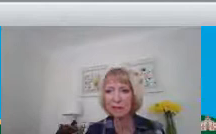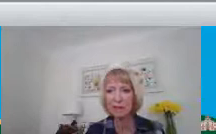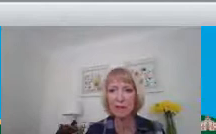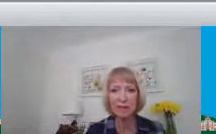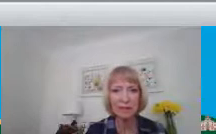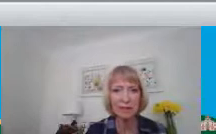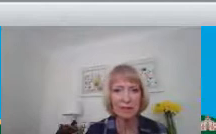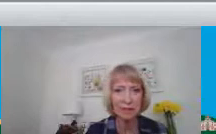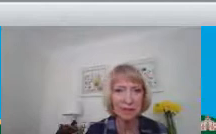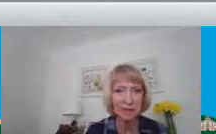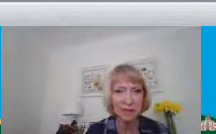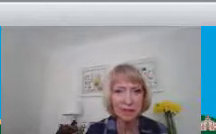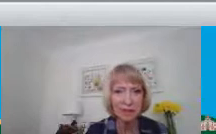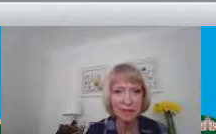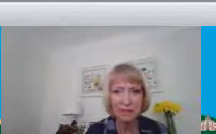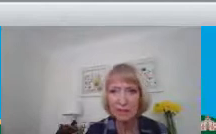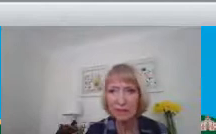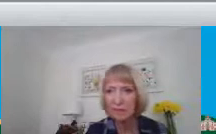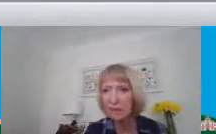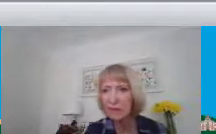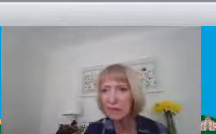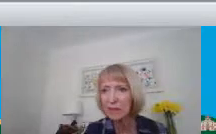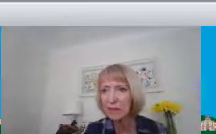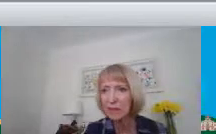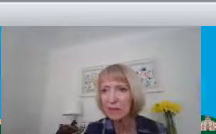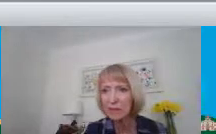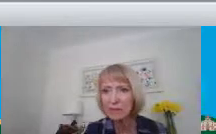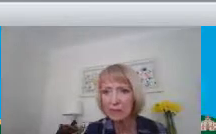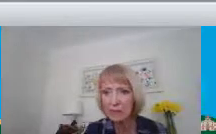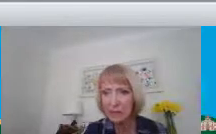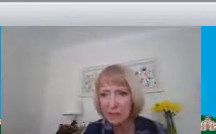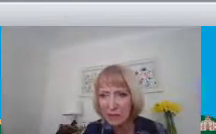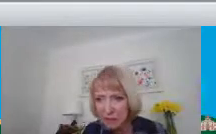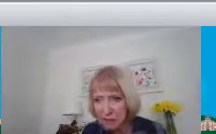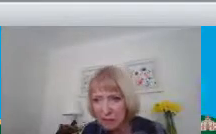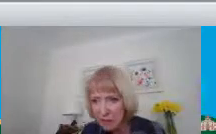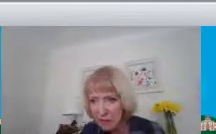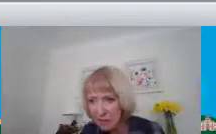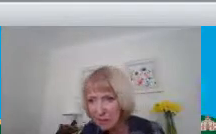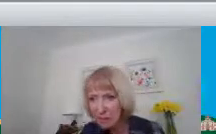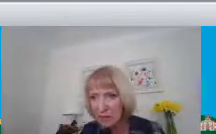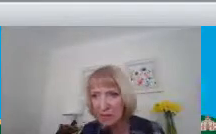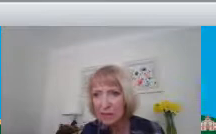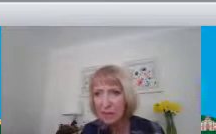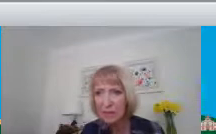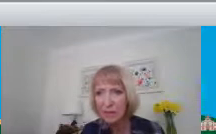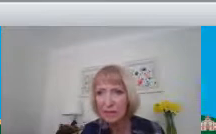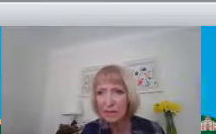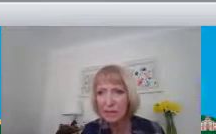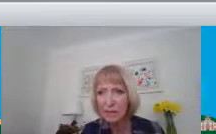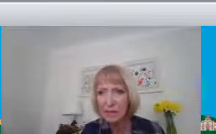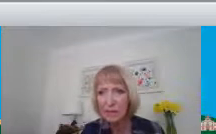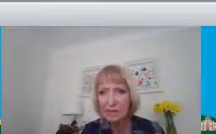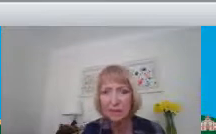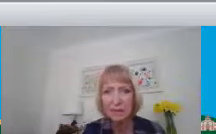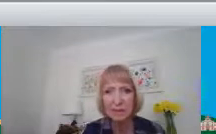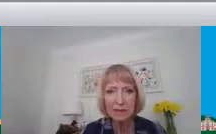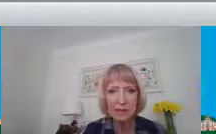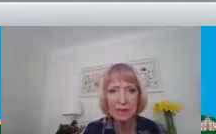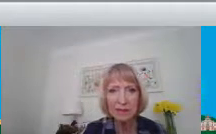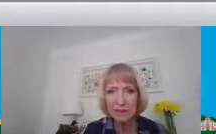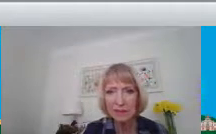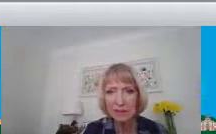would go in to see. So Derbyshire Community Health Services, Chesterfield Royal Hospital, University Hospital of Derby